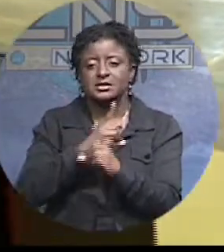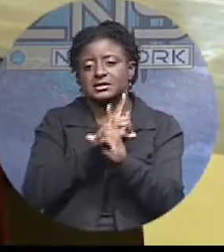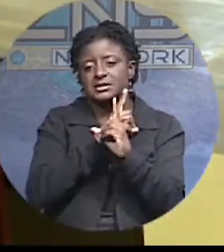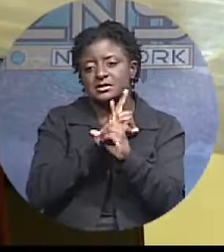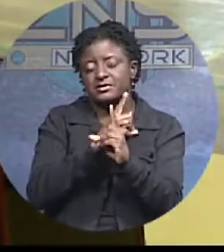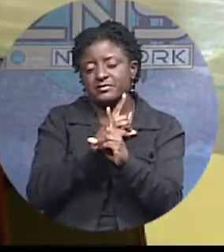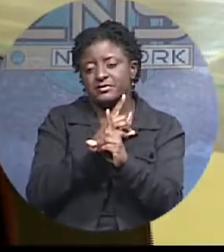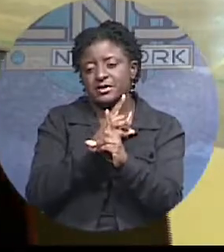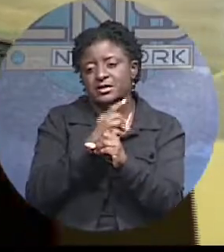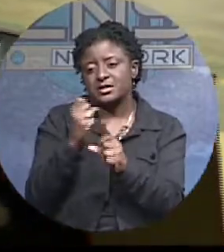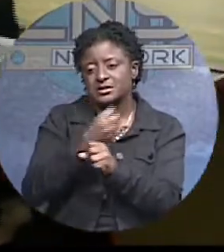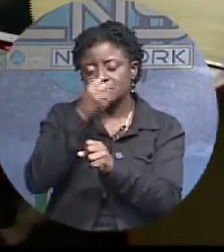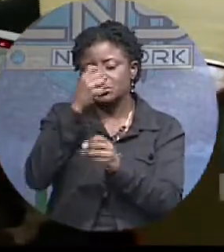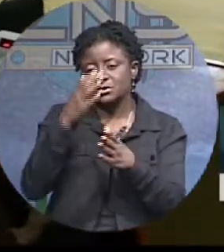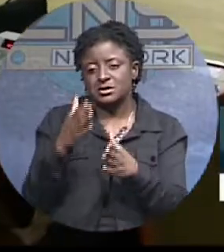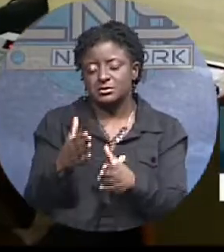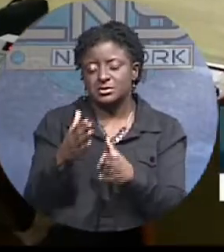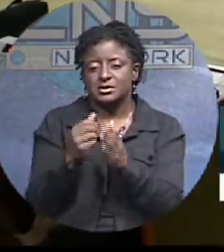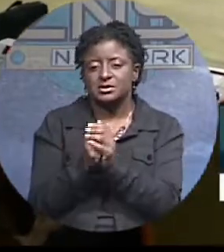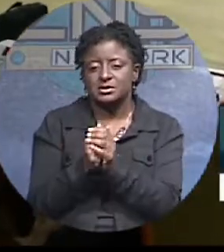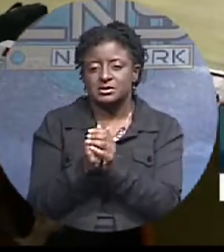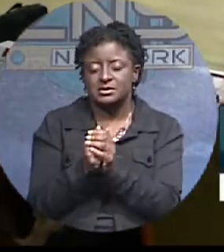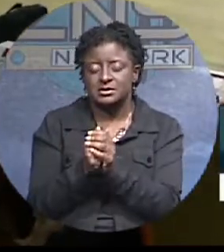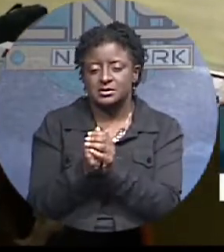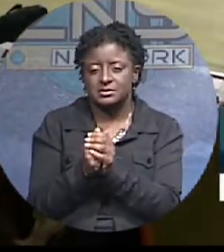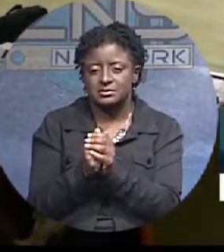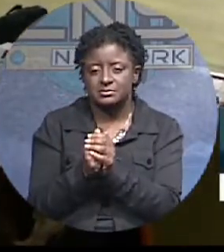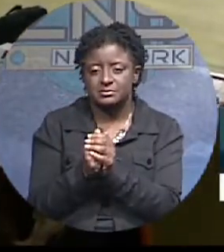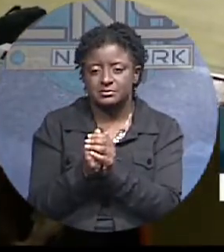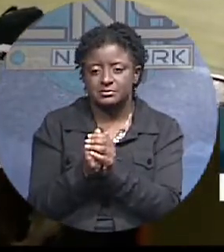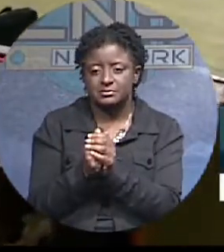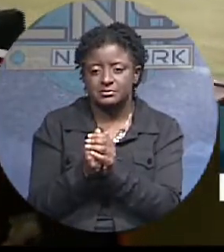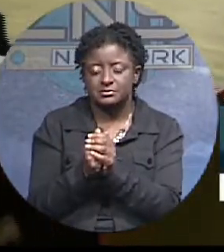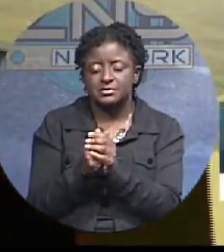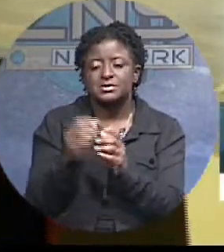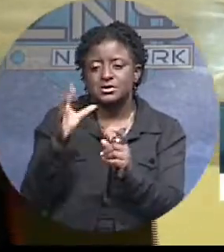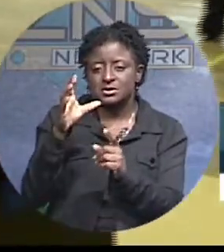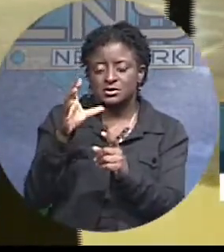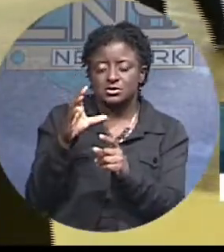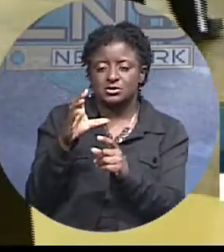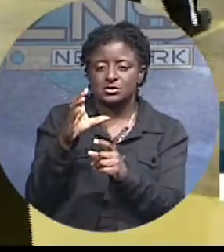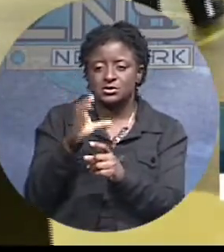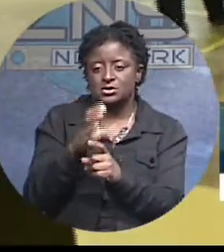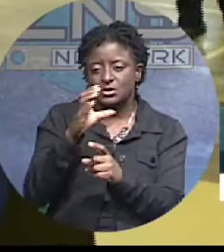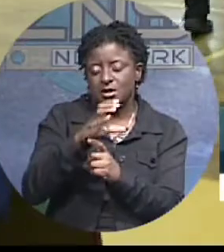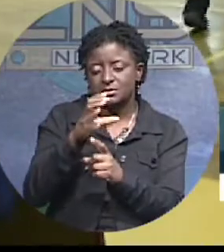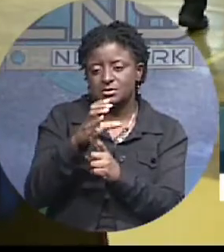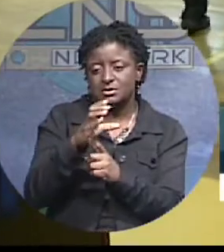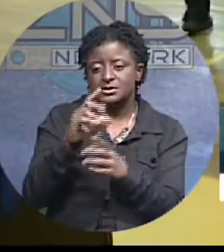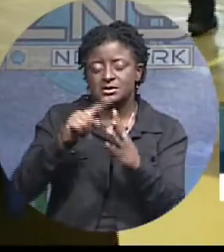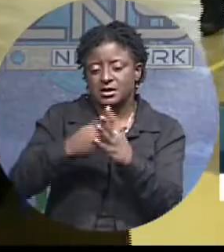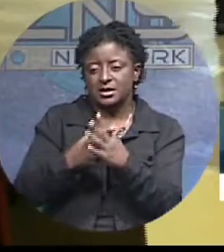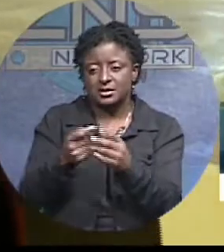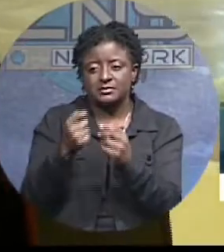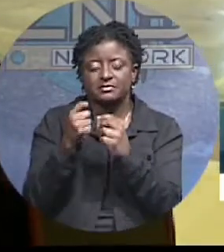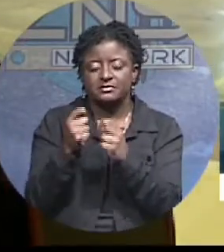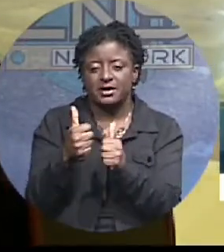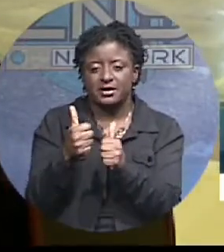Vixens, facing the Johnson Cherry Bombs, formerly the Truckers. The champs started out fast, spiking their very first set